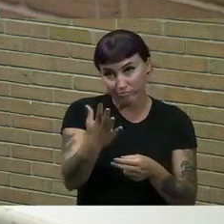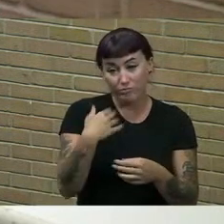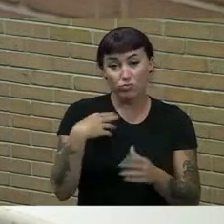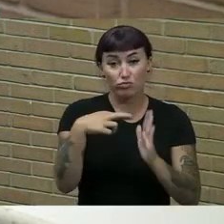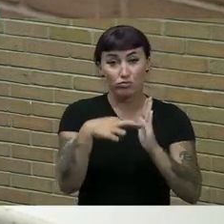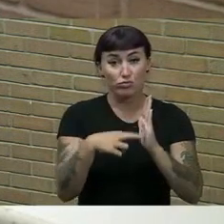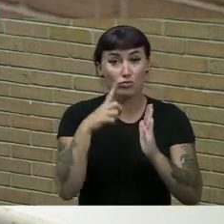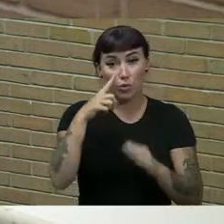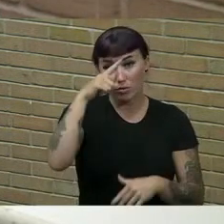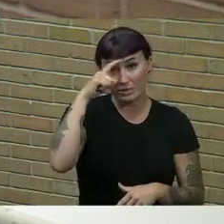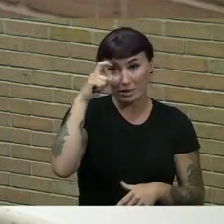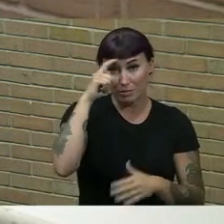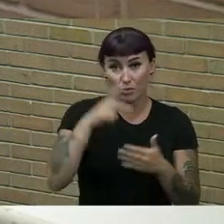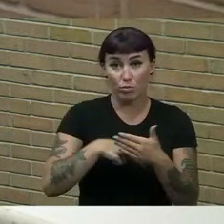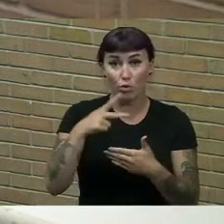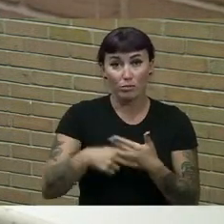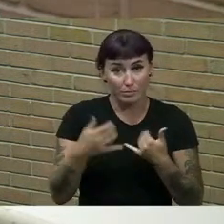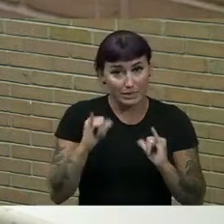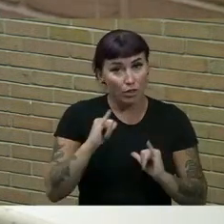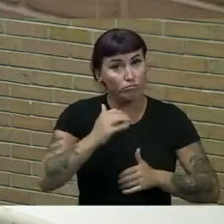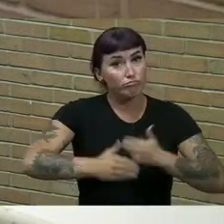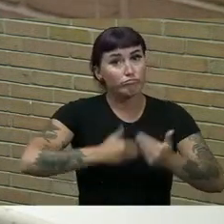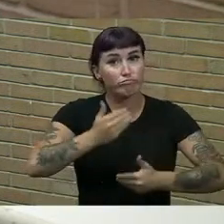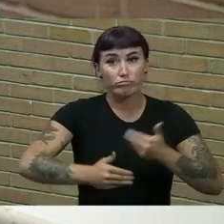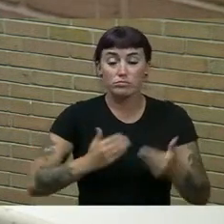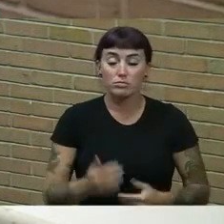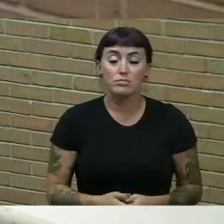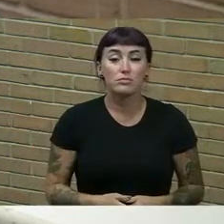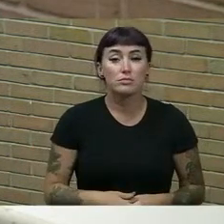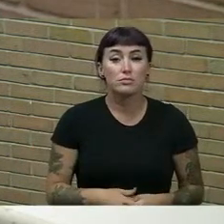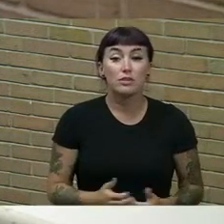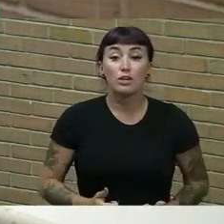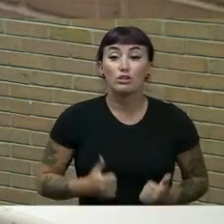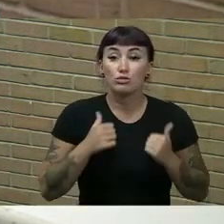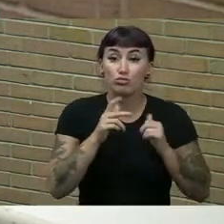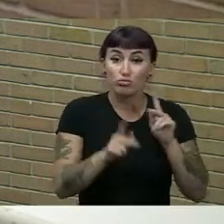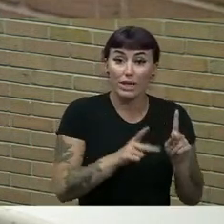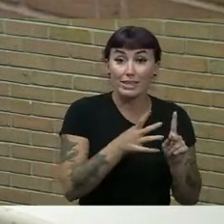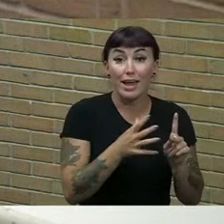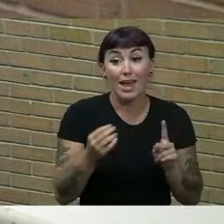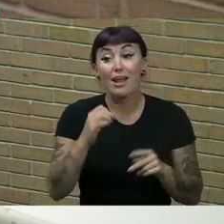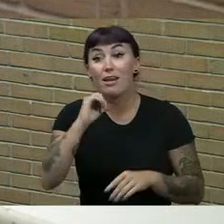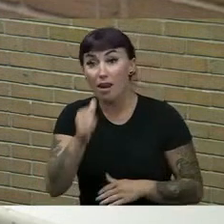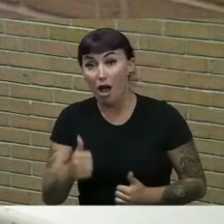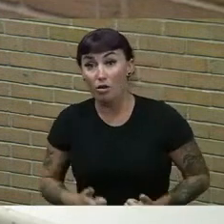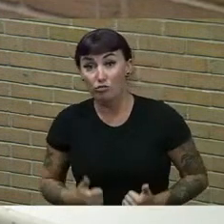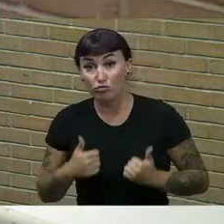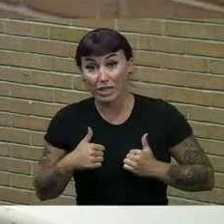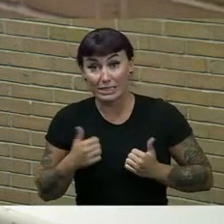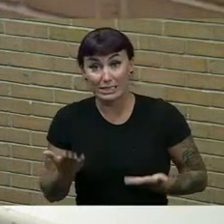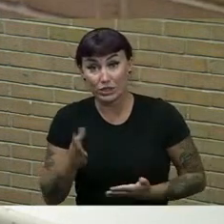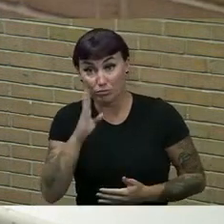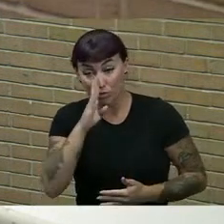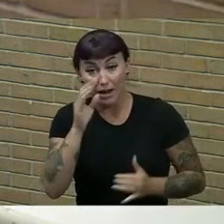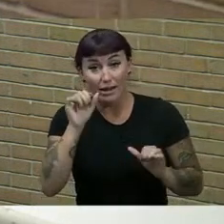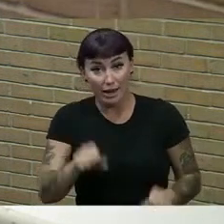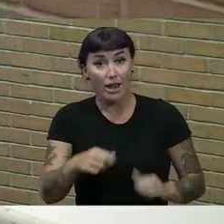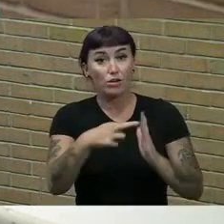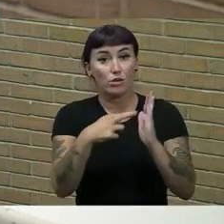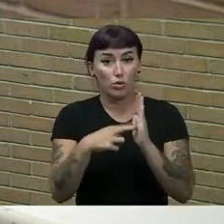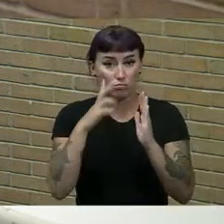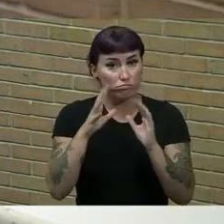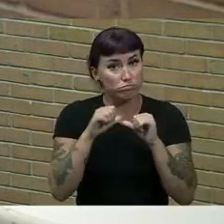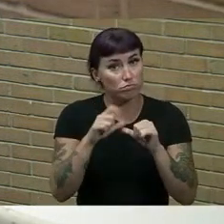registration for our summer programming is still in progress. Resident registration and non-resident registration is ongoing for